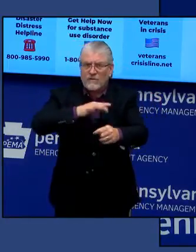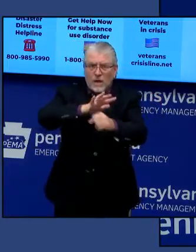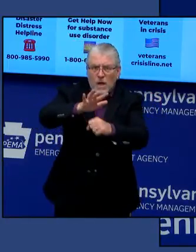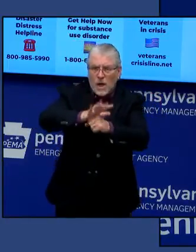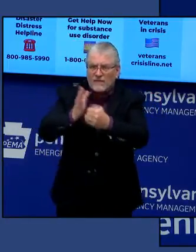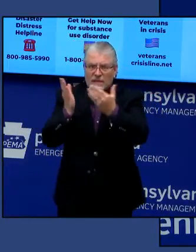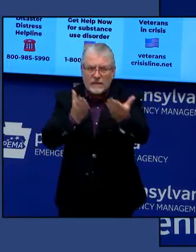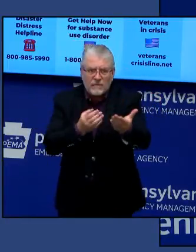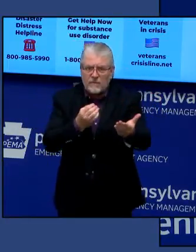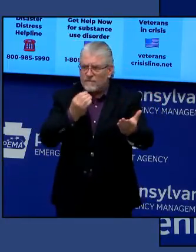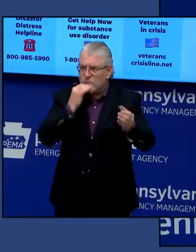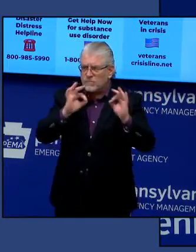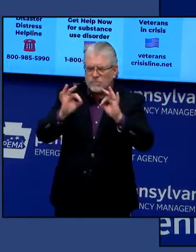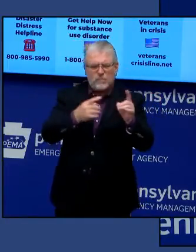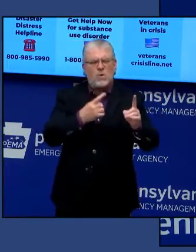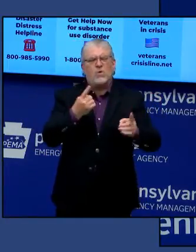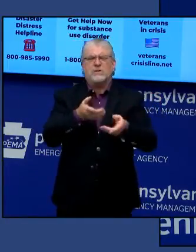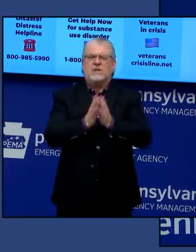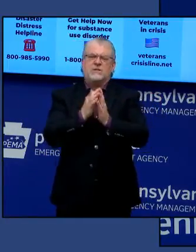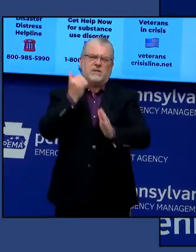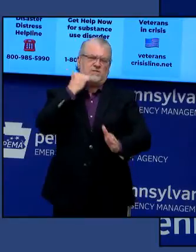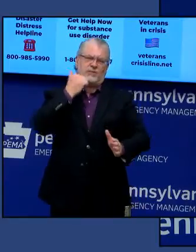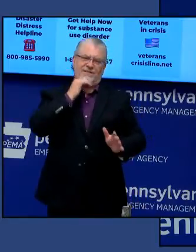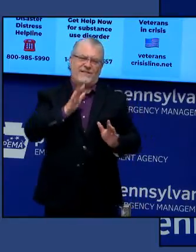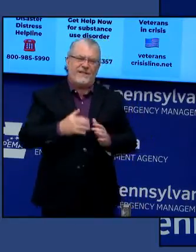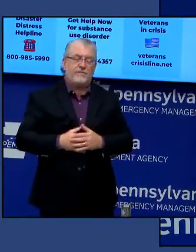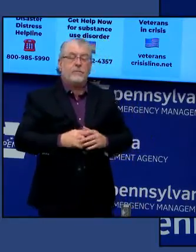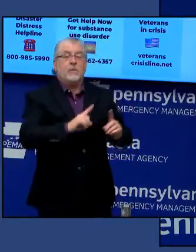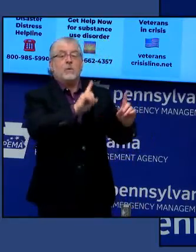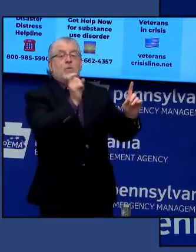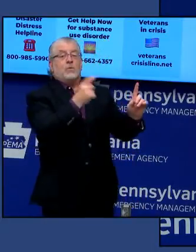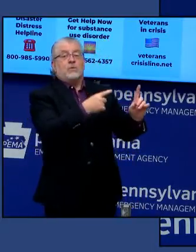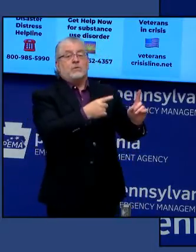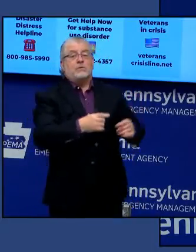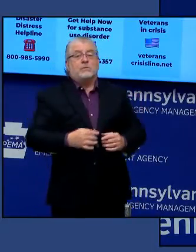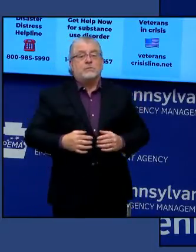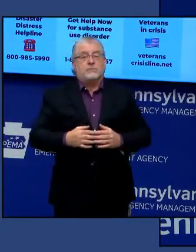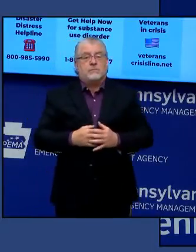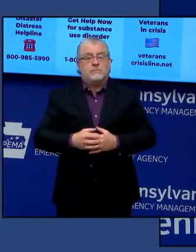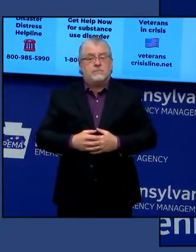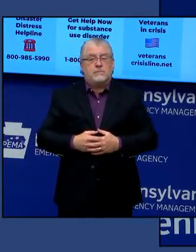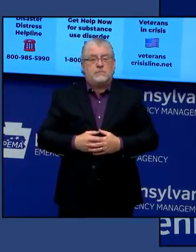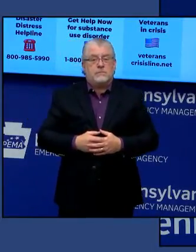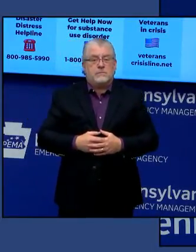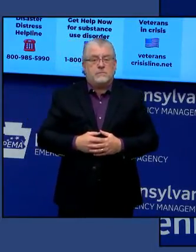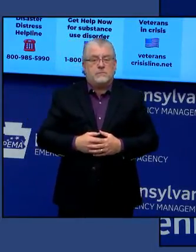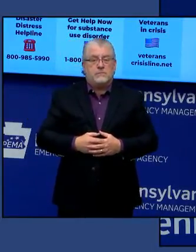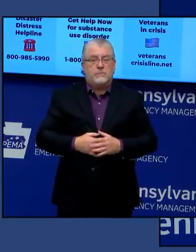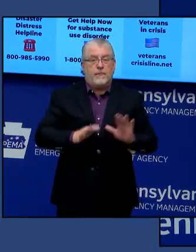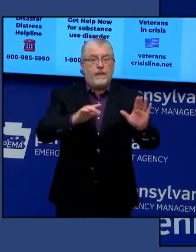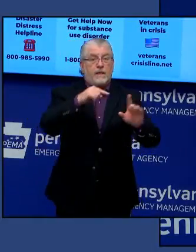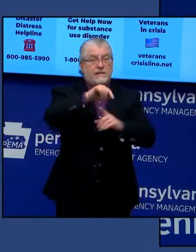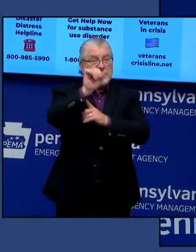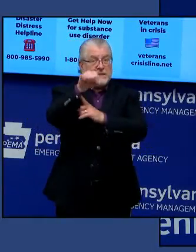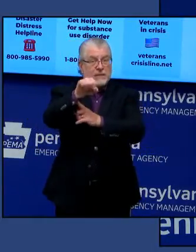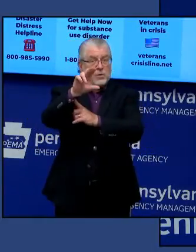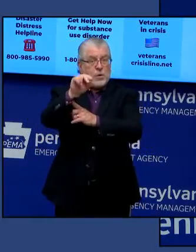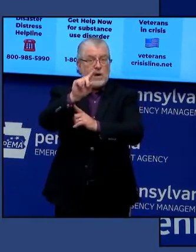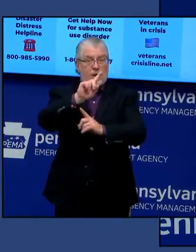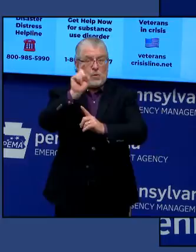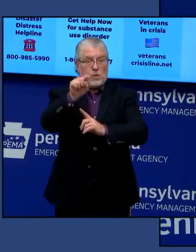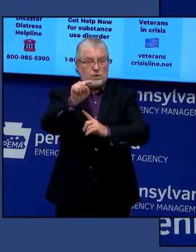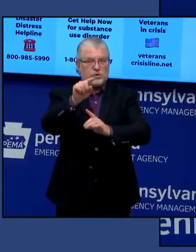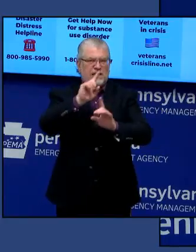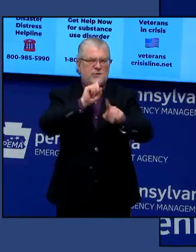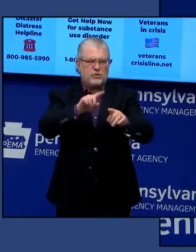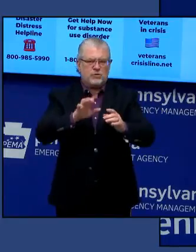nature of maintaining multiple death reporting systems, this is a yes or no question, were any of the more than 200 deaths rescinded